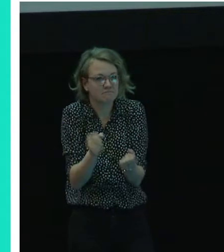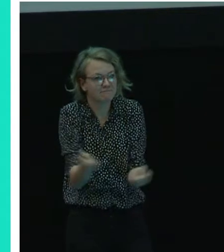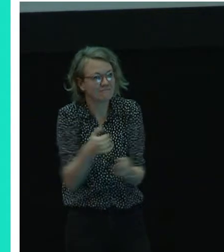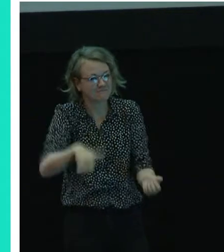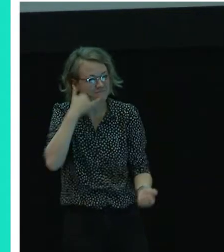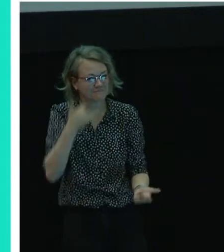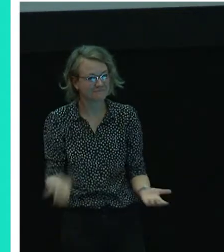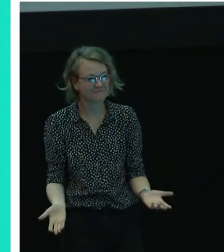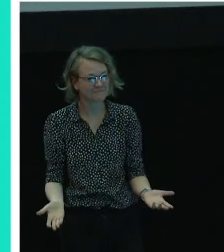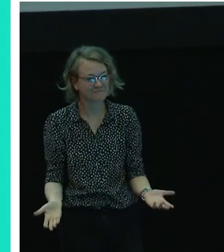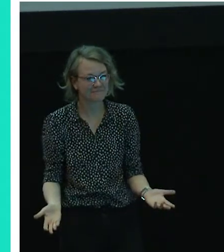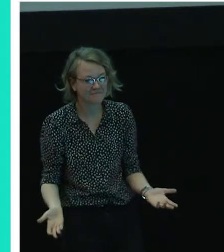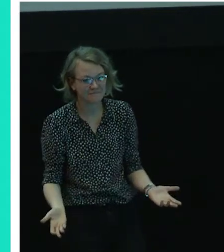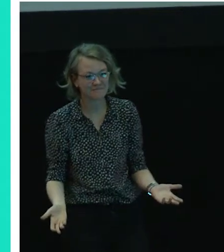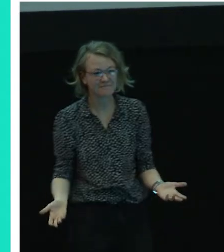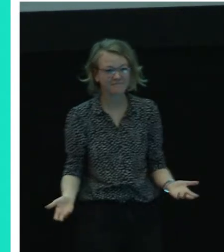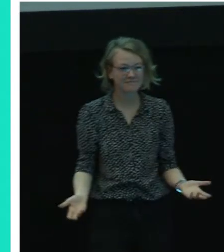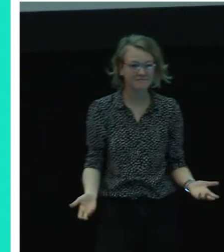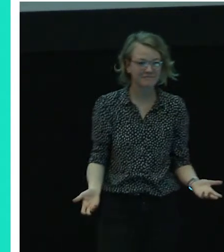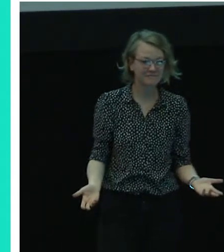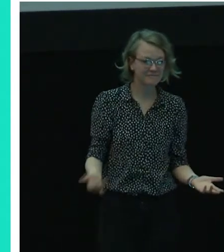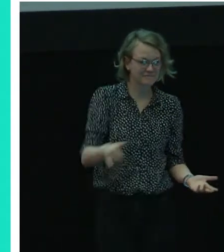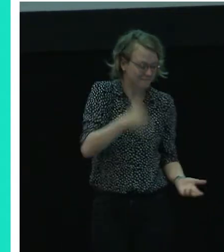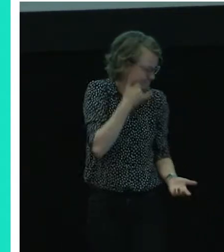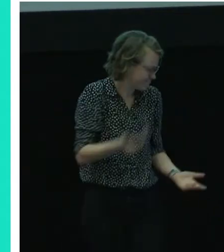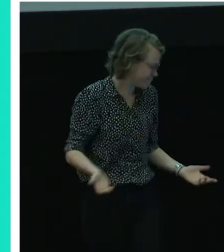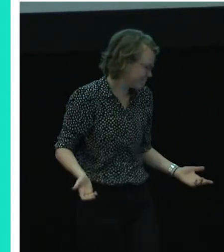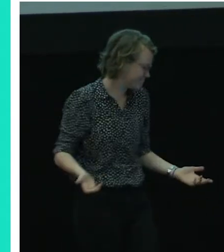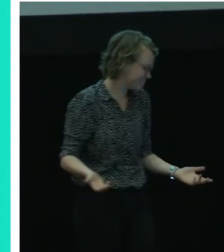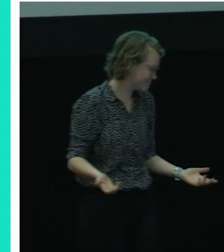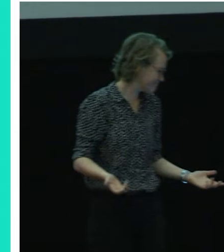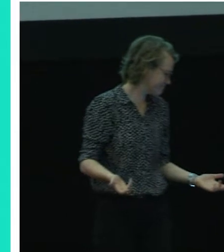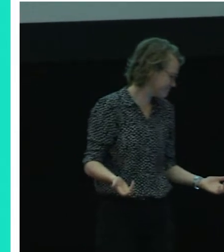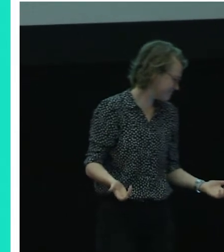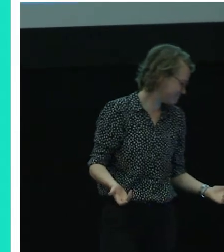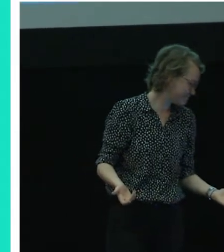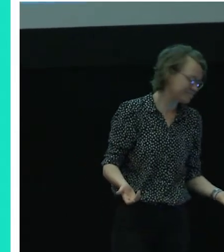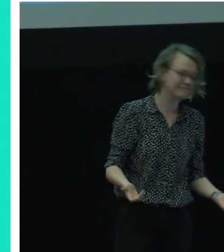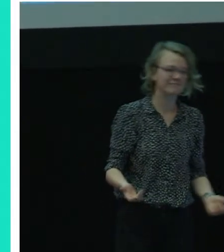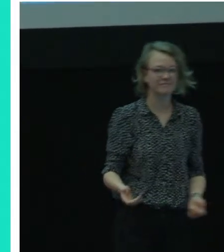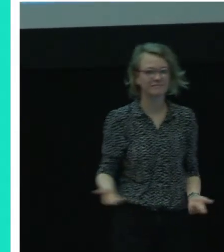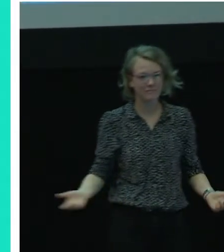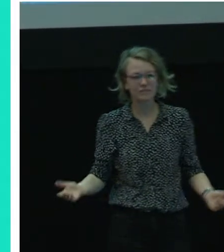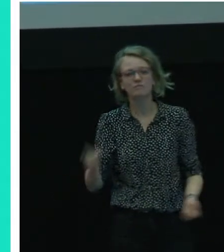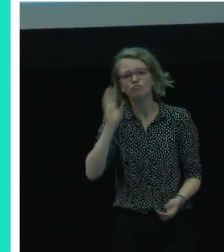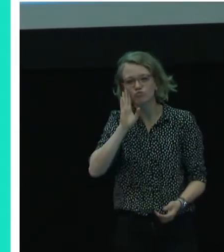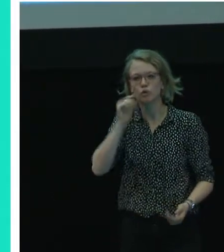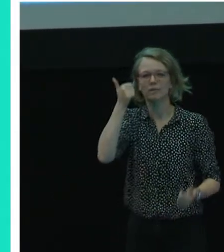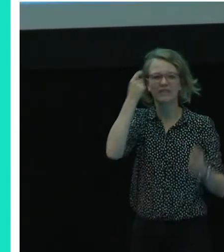day. Yeah, and I just, I take it for granted because I can't do anything with this.